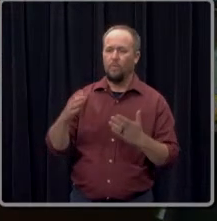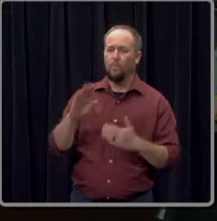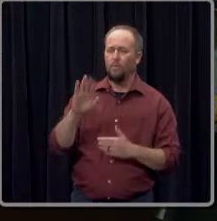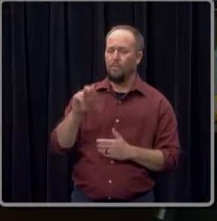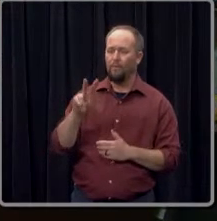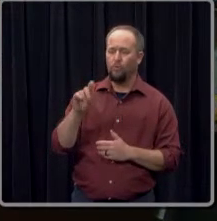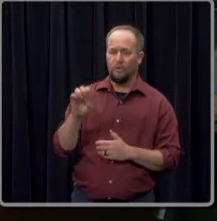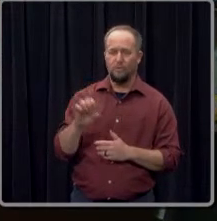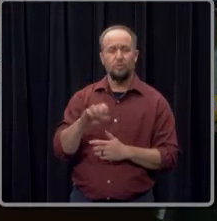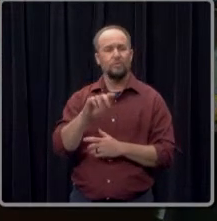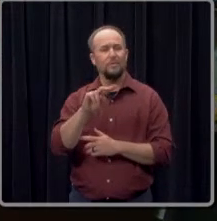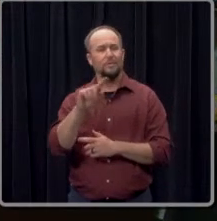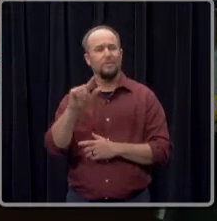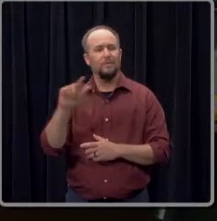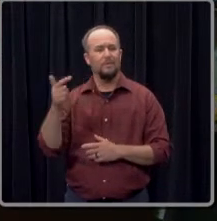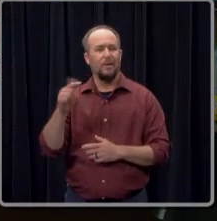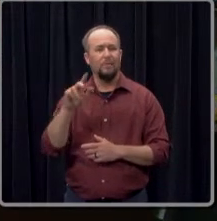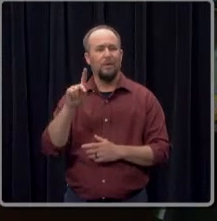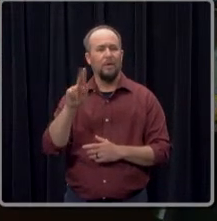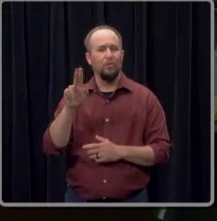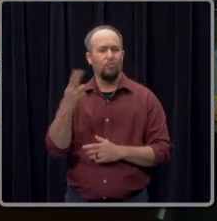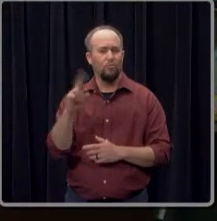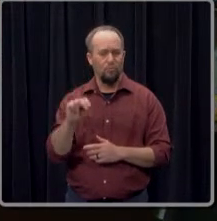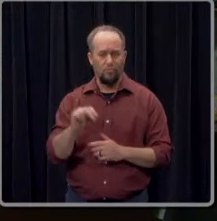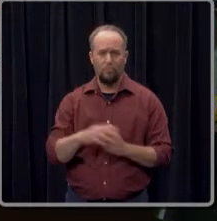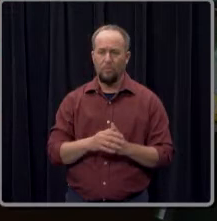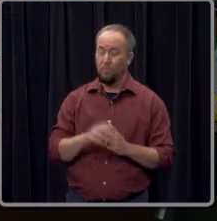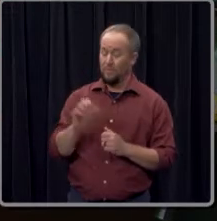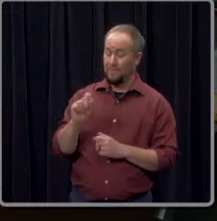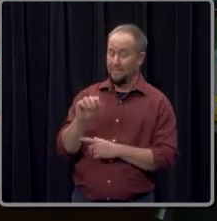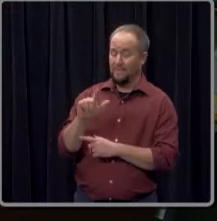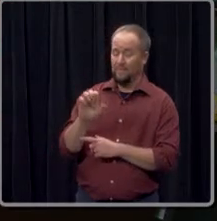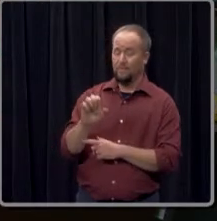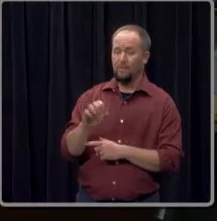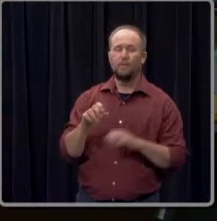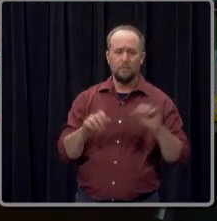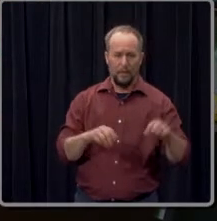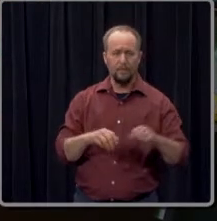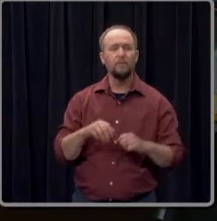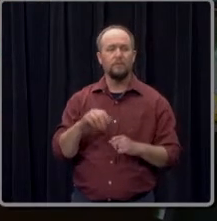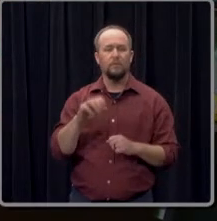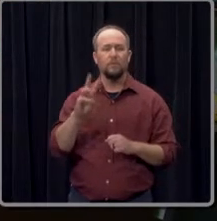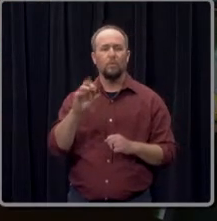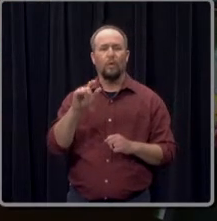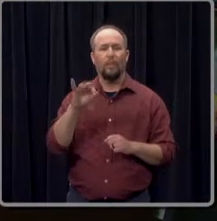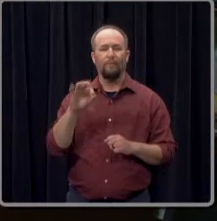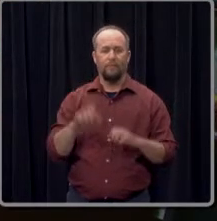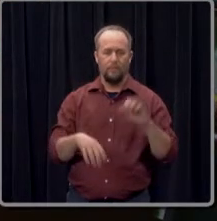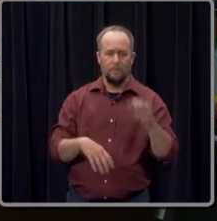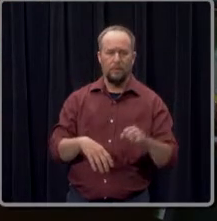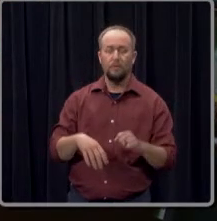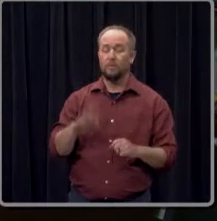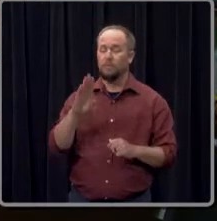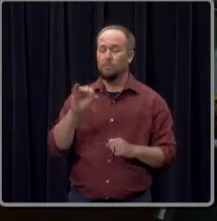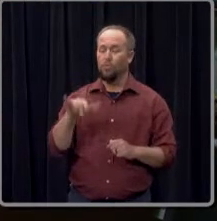Mr. Beveridge, a second by Mr. Kuhn. Mrs. Steele? Yes. Mr. Wycliffe? Yes. Mr.